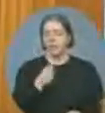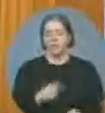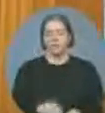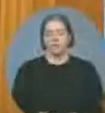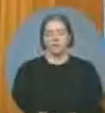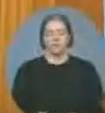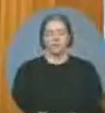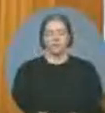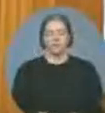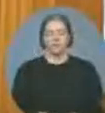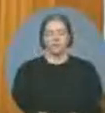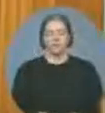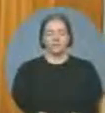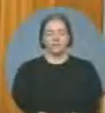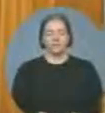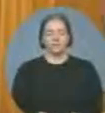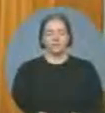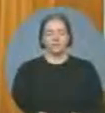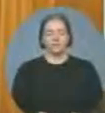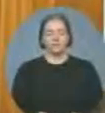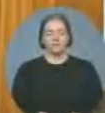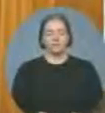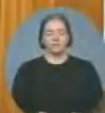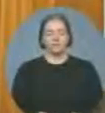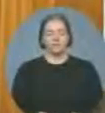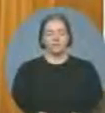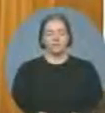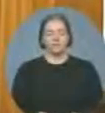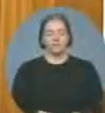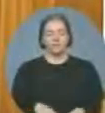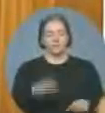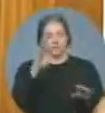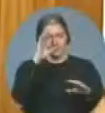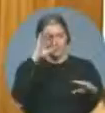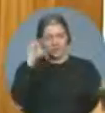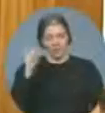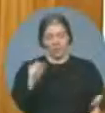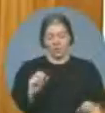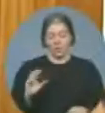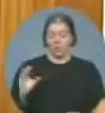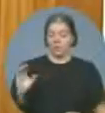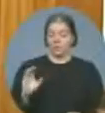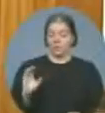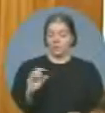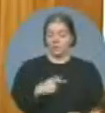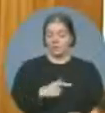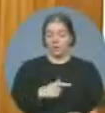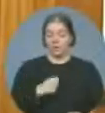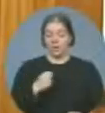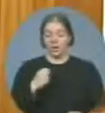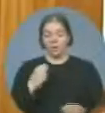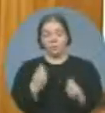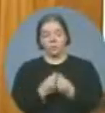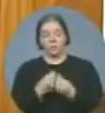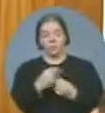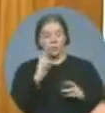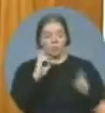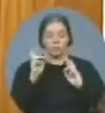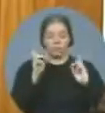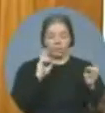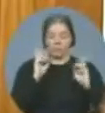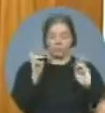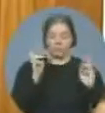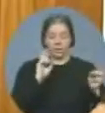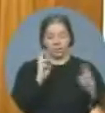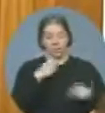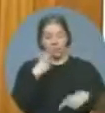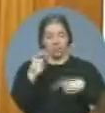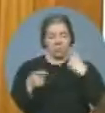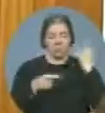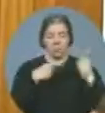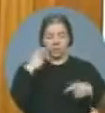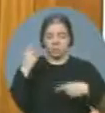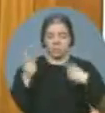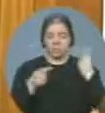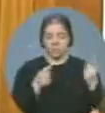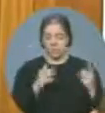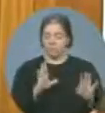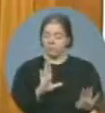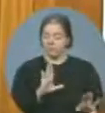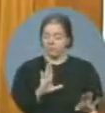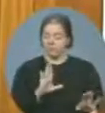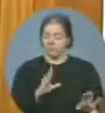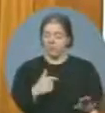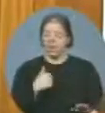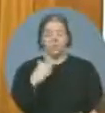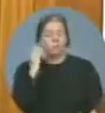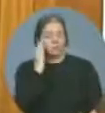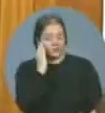Mr. Speaker, through all their noise and spin, we know that if what Mr. Cadman's widow, daughter, and son-in-law say